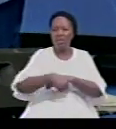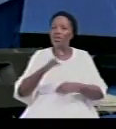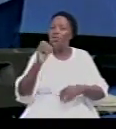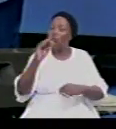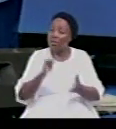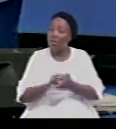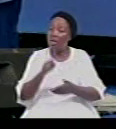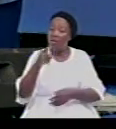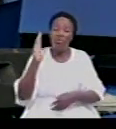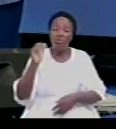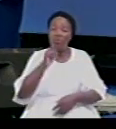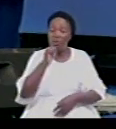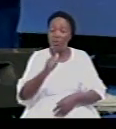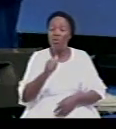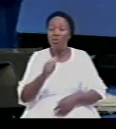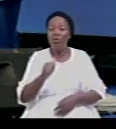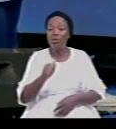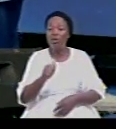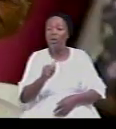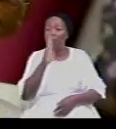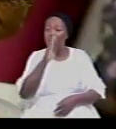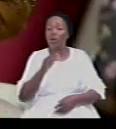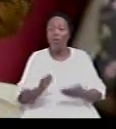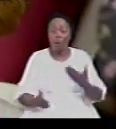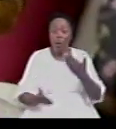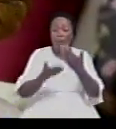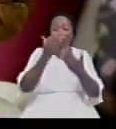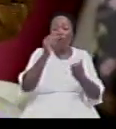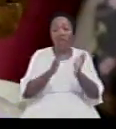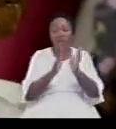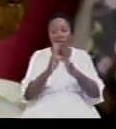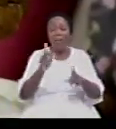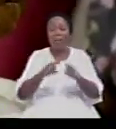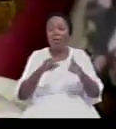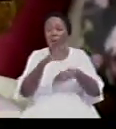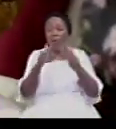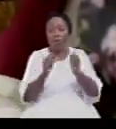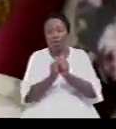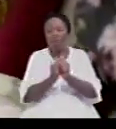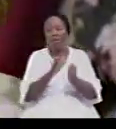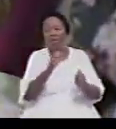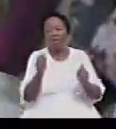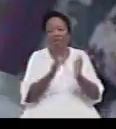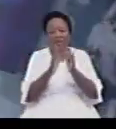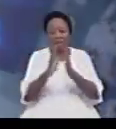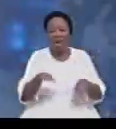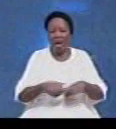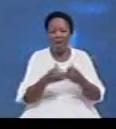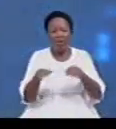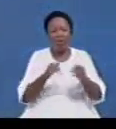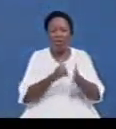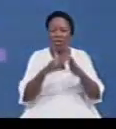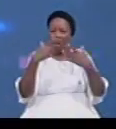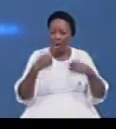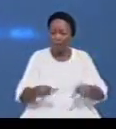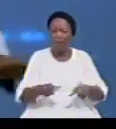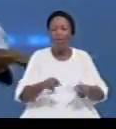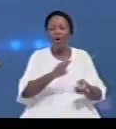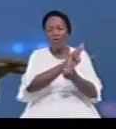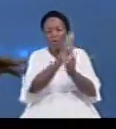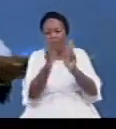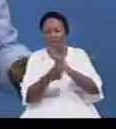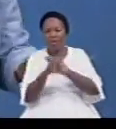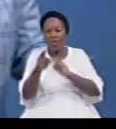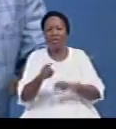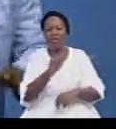be almost a Christian, but altogether a Christian. How does that happen? Repent ye therefore and